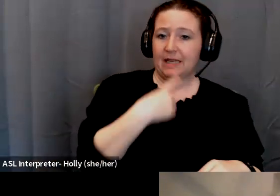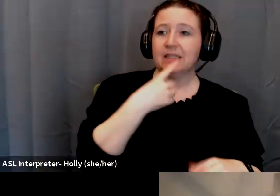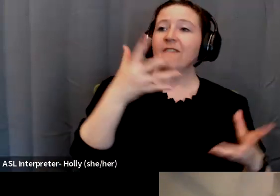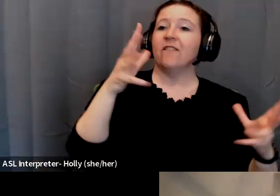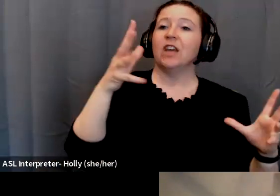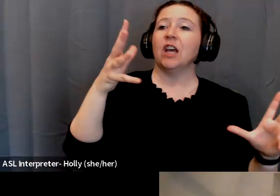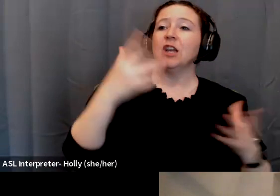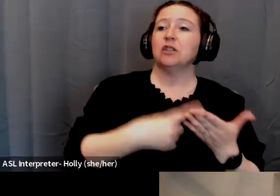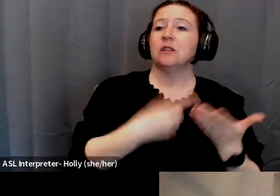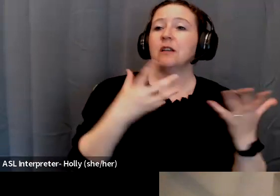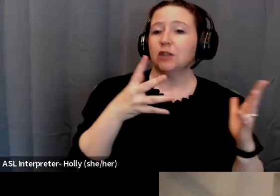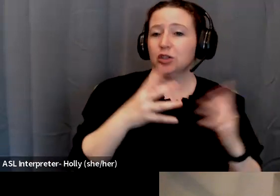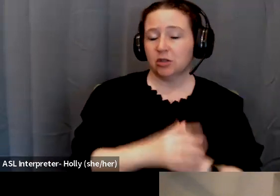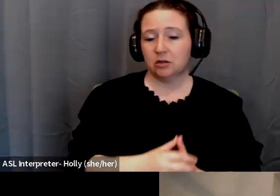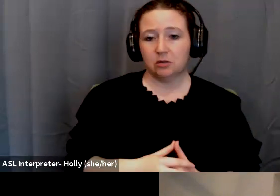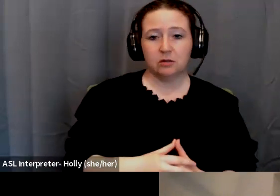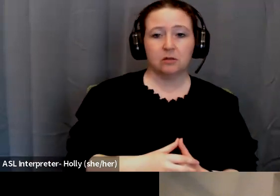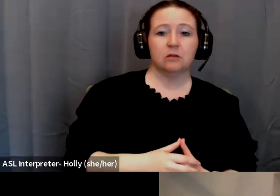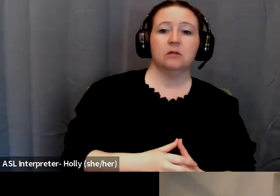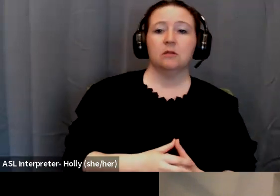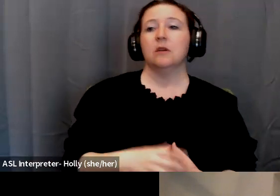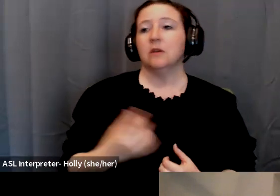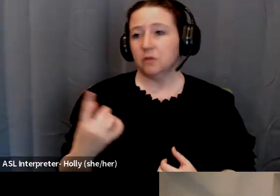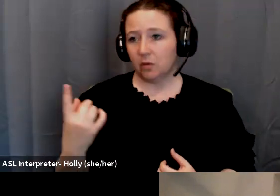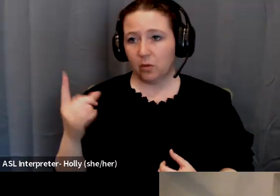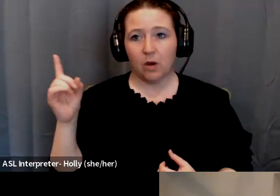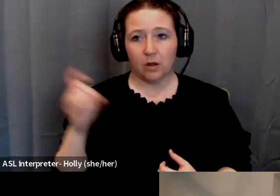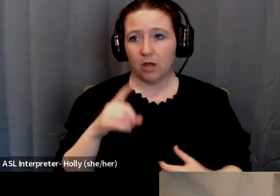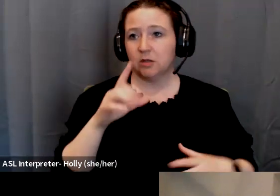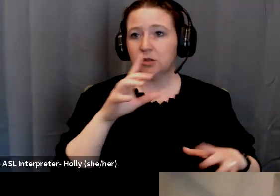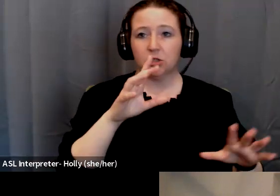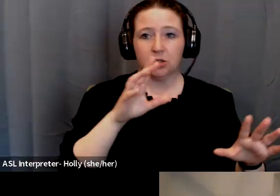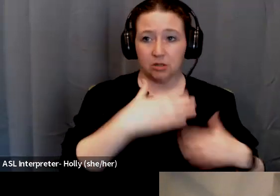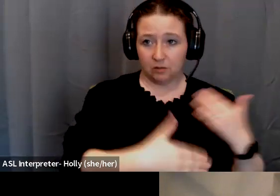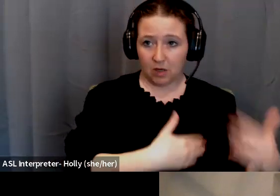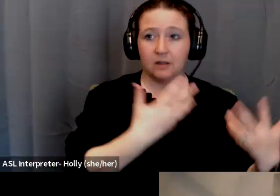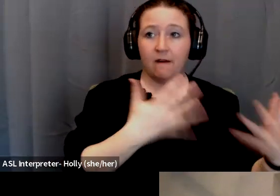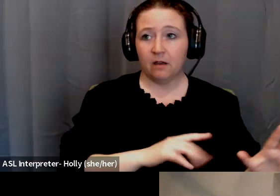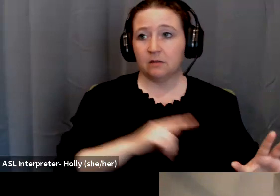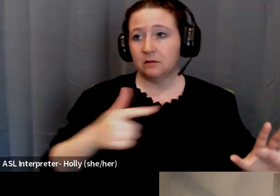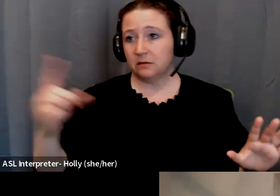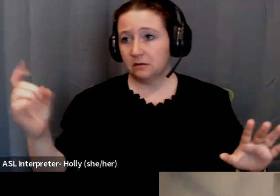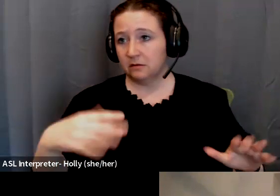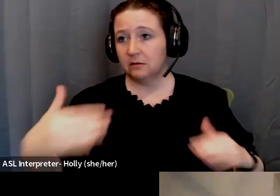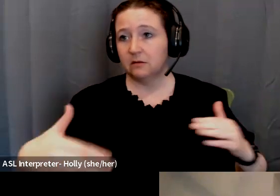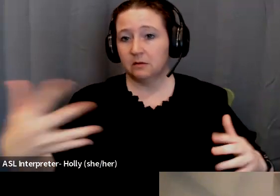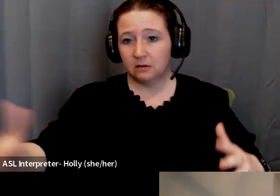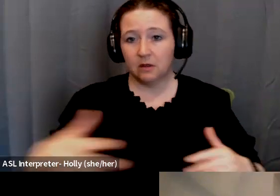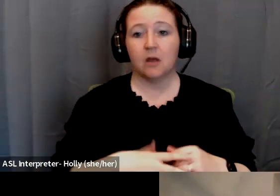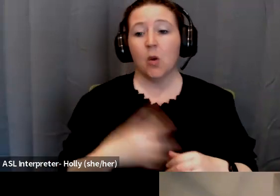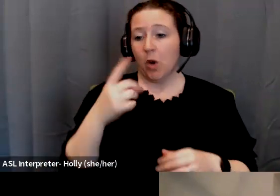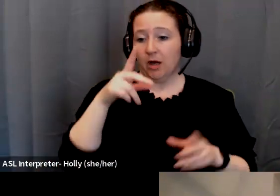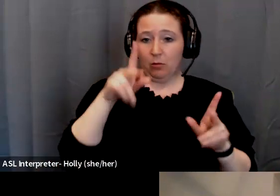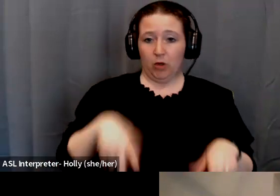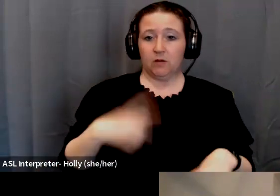on certain motions. One question at a time, majority rules, minority rights are protected. One person, one vote